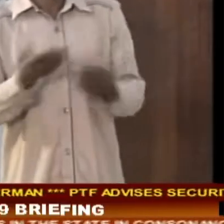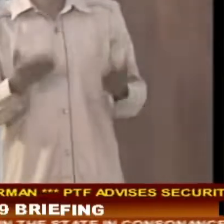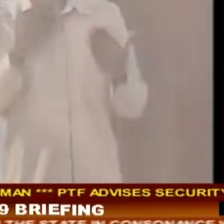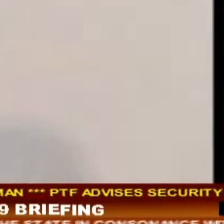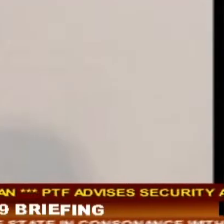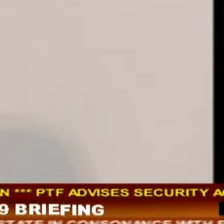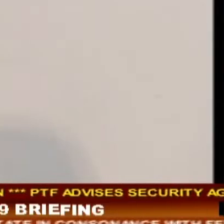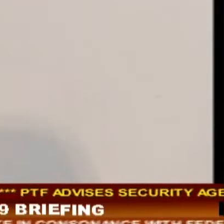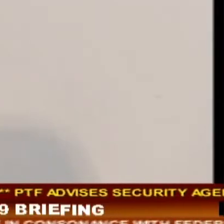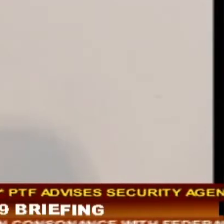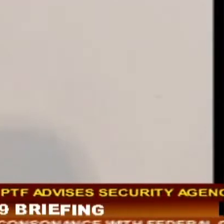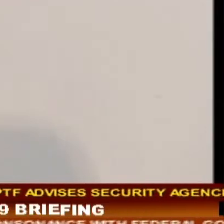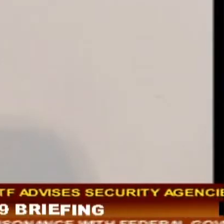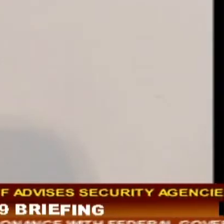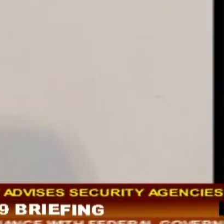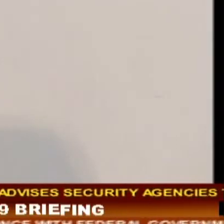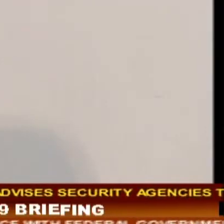thank